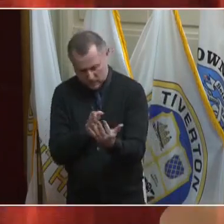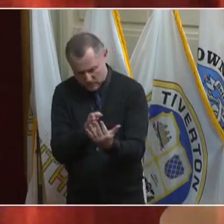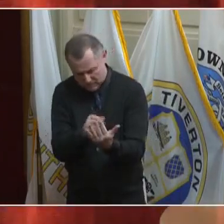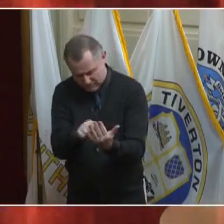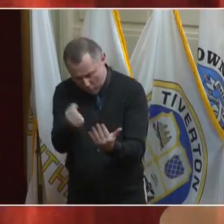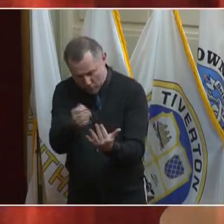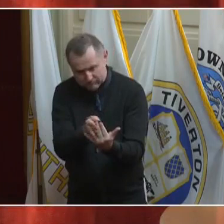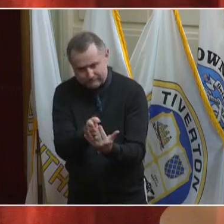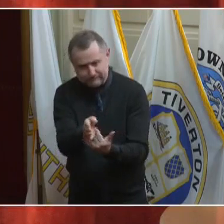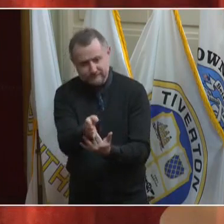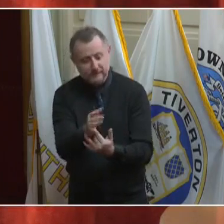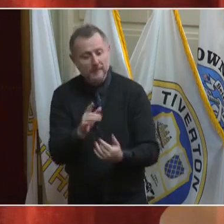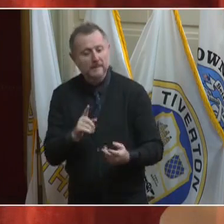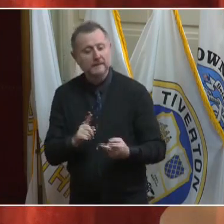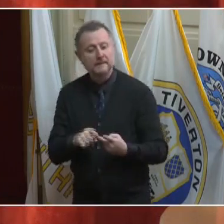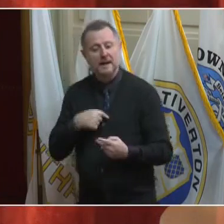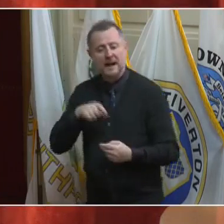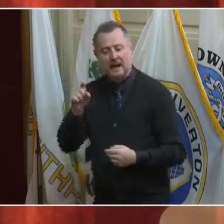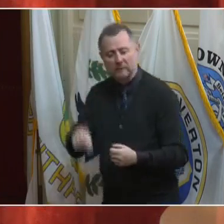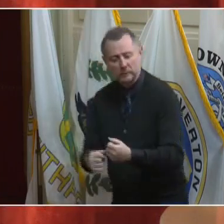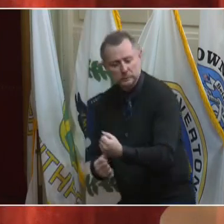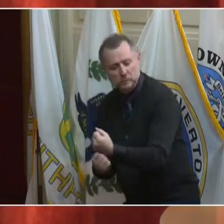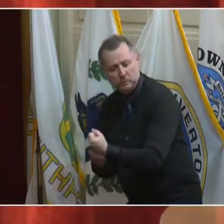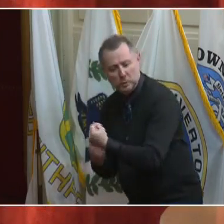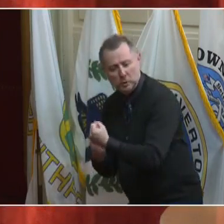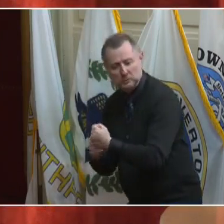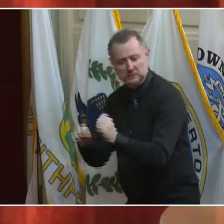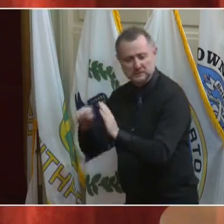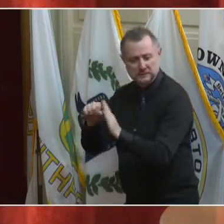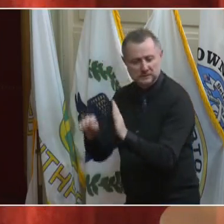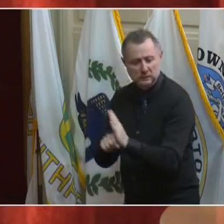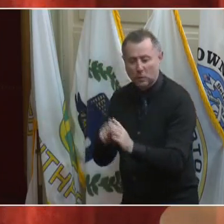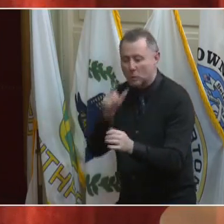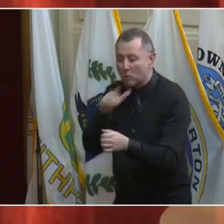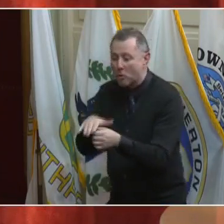It must be supported by state and local leaders.